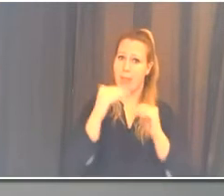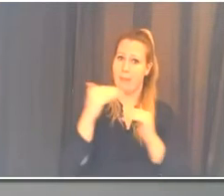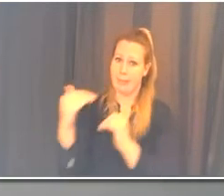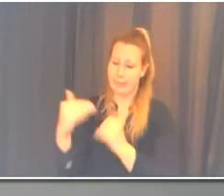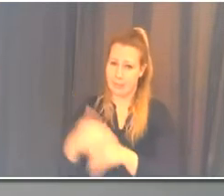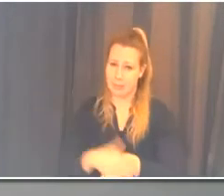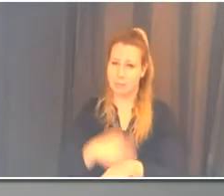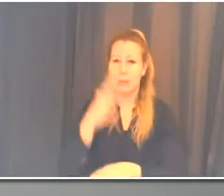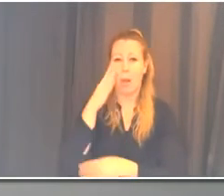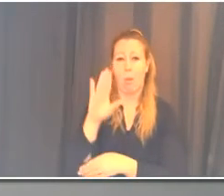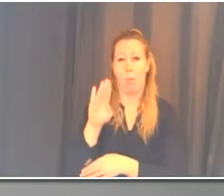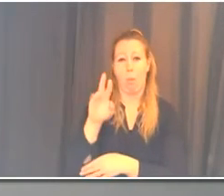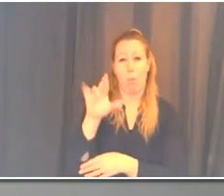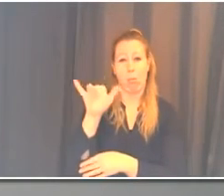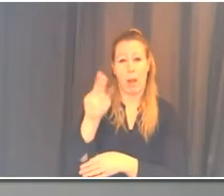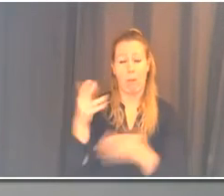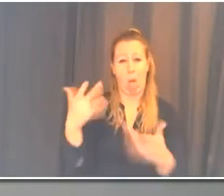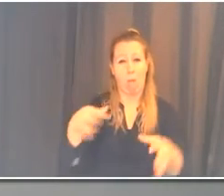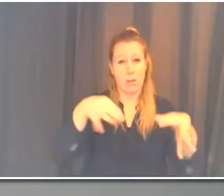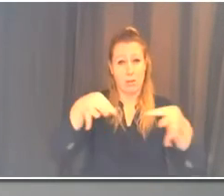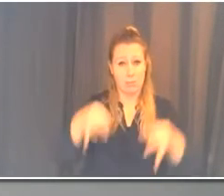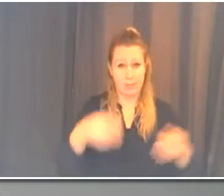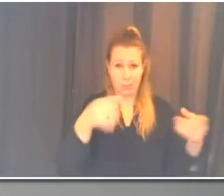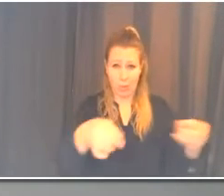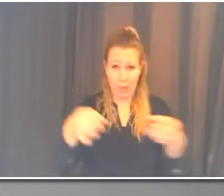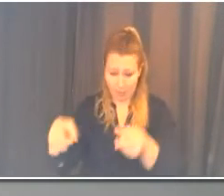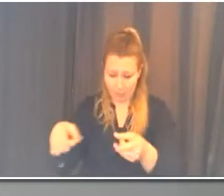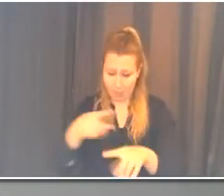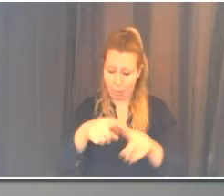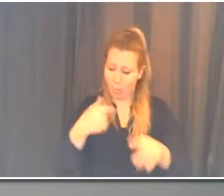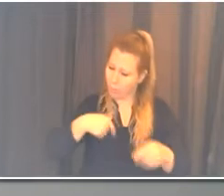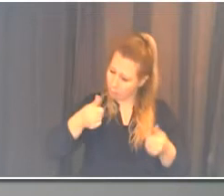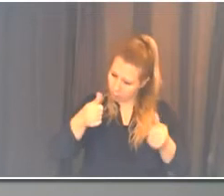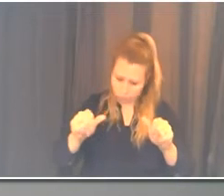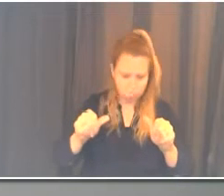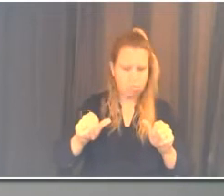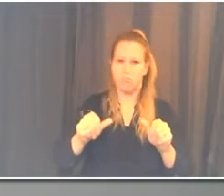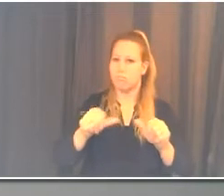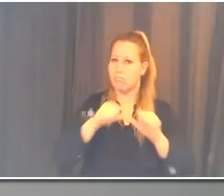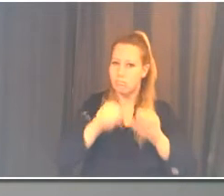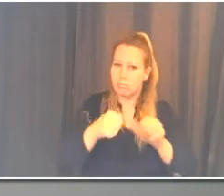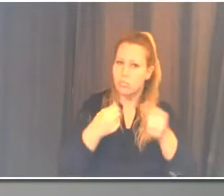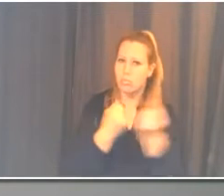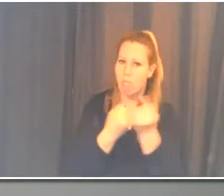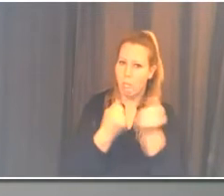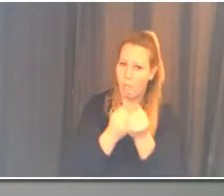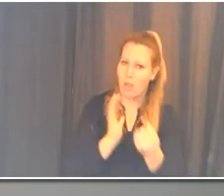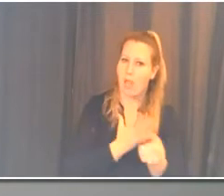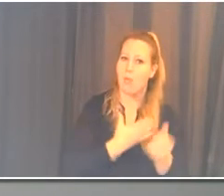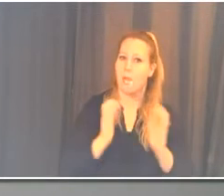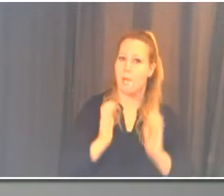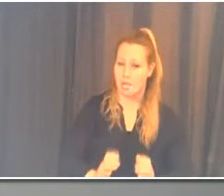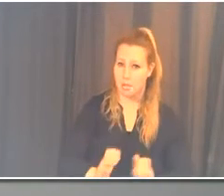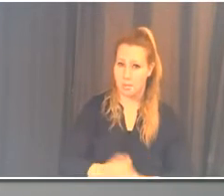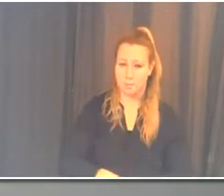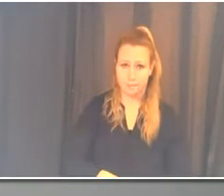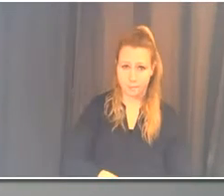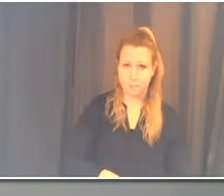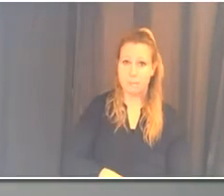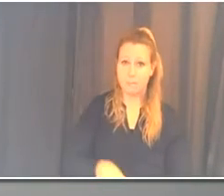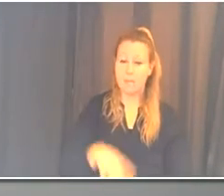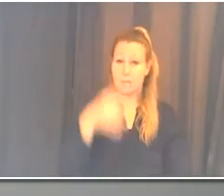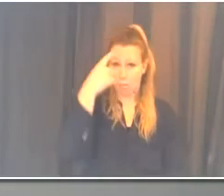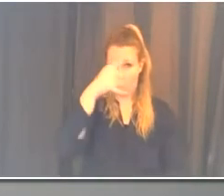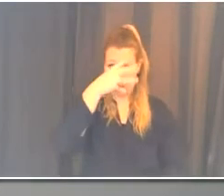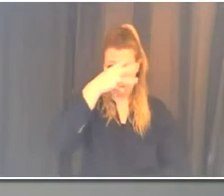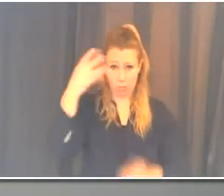authorization get eligibility for public benefits and often times our clients are either the Sole Provider of